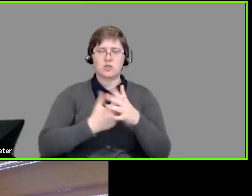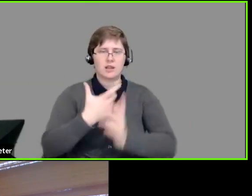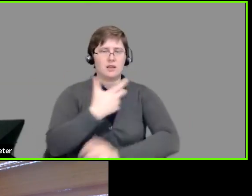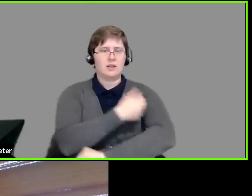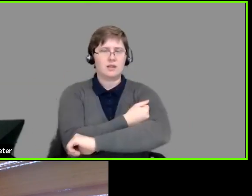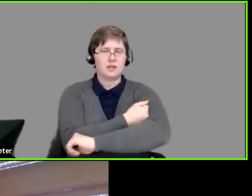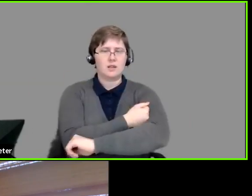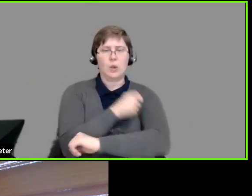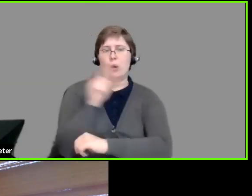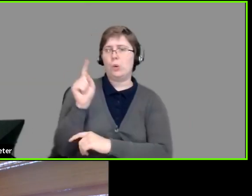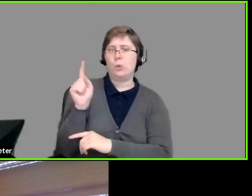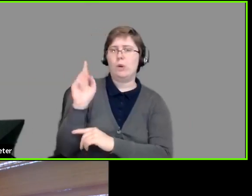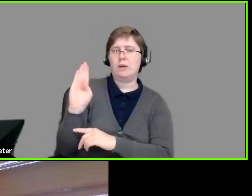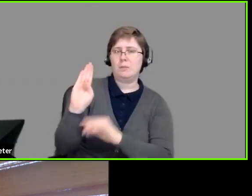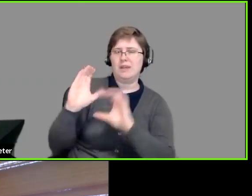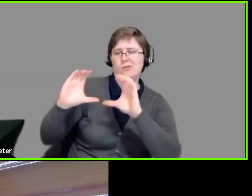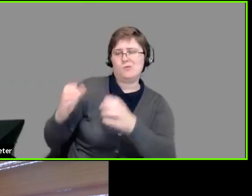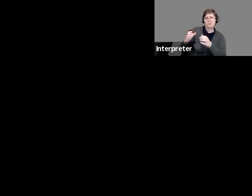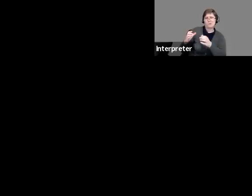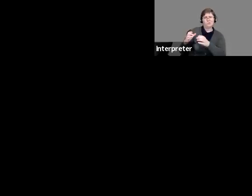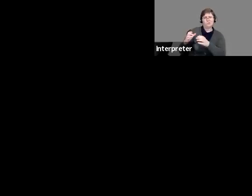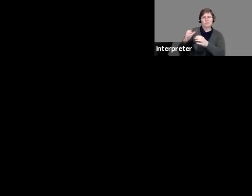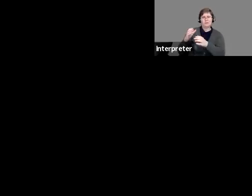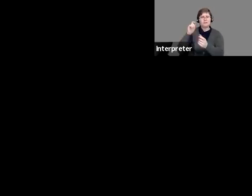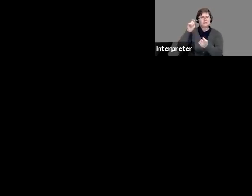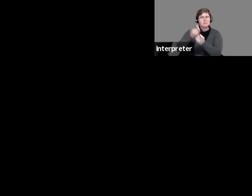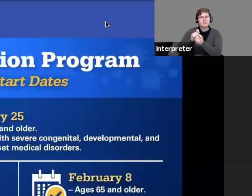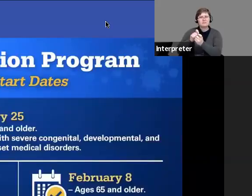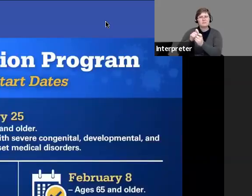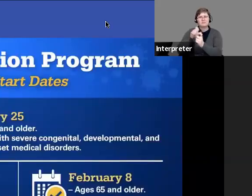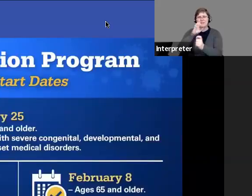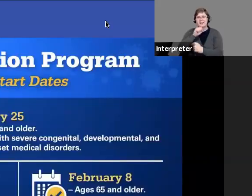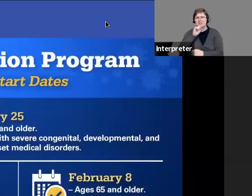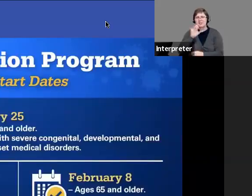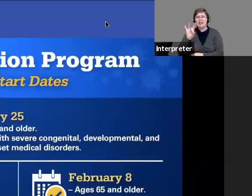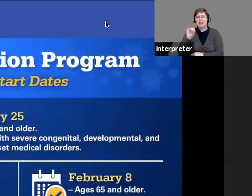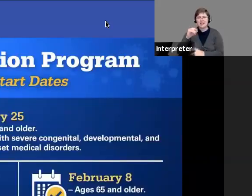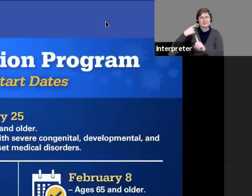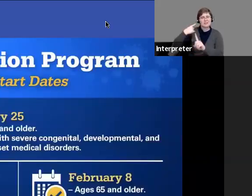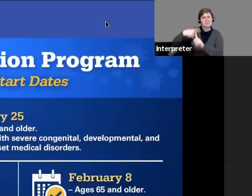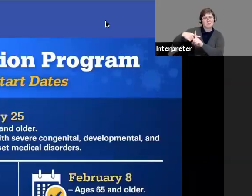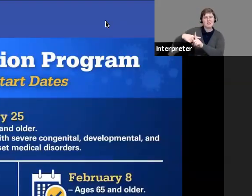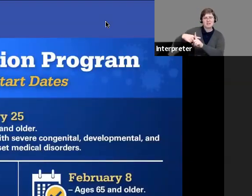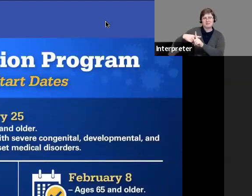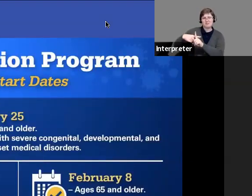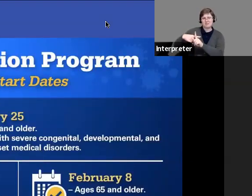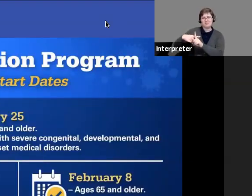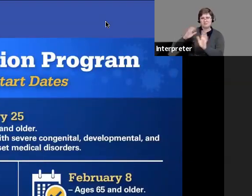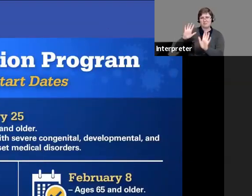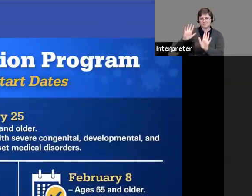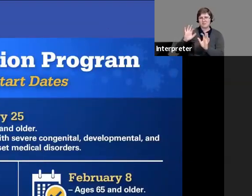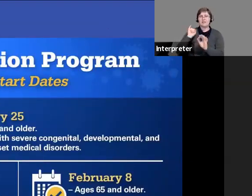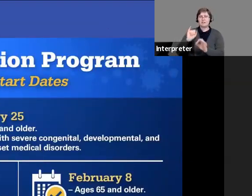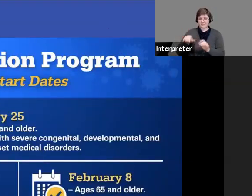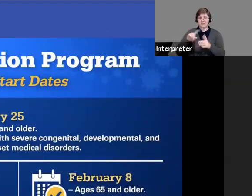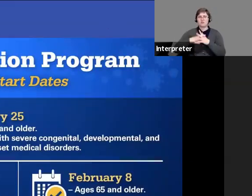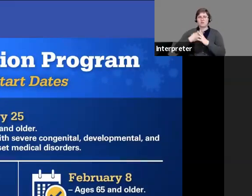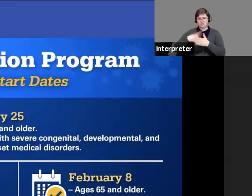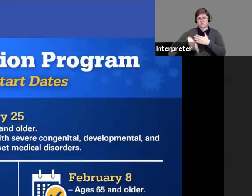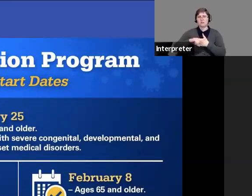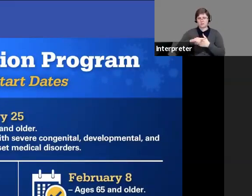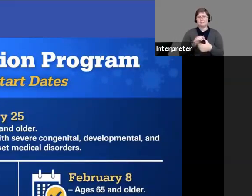that 1B category, specifically those 80-year-old and older individuals. That's what's going to start next